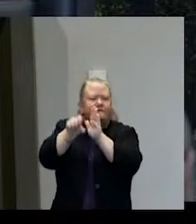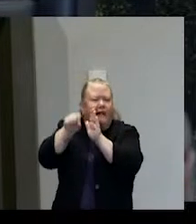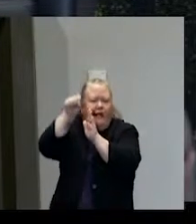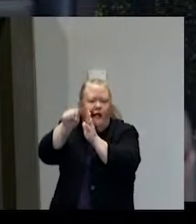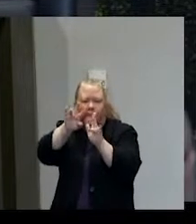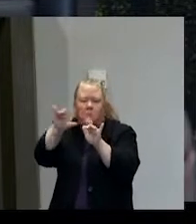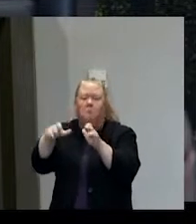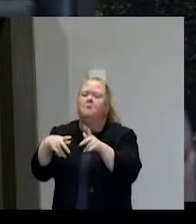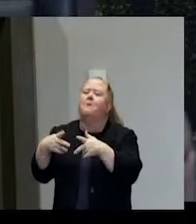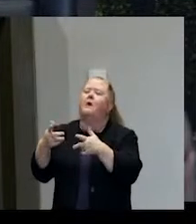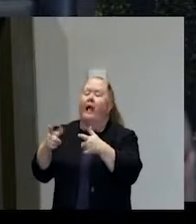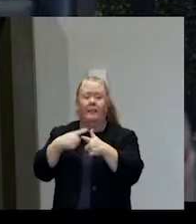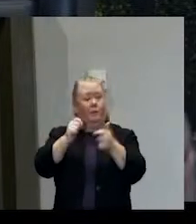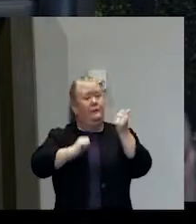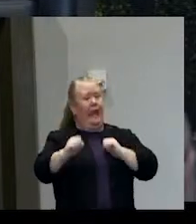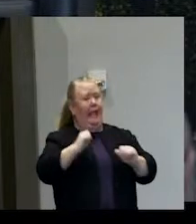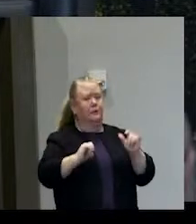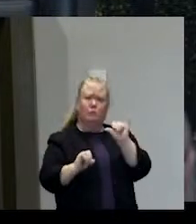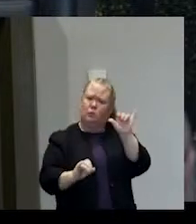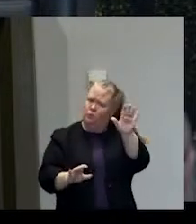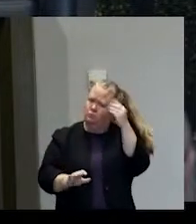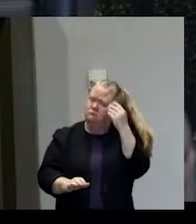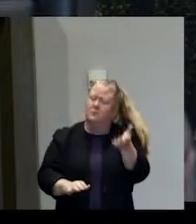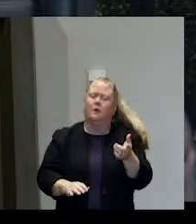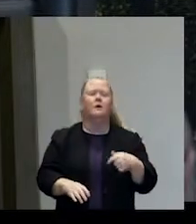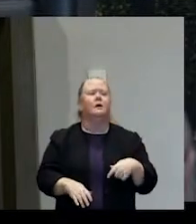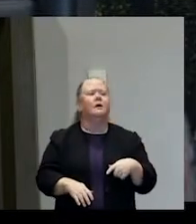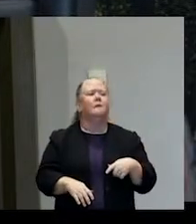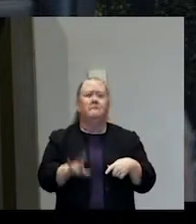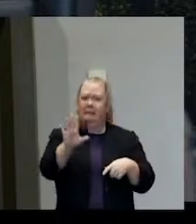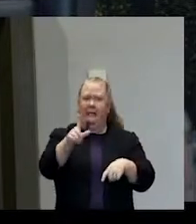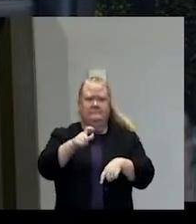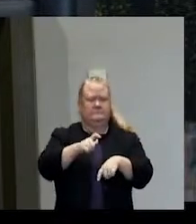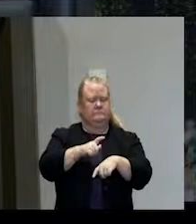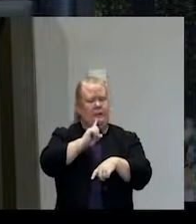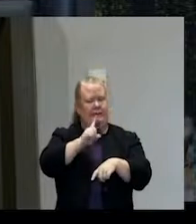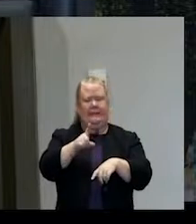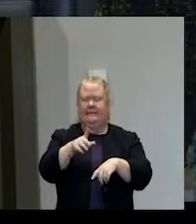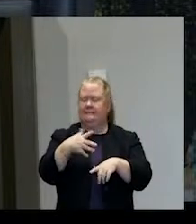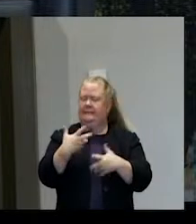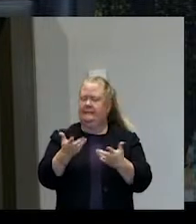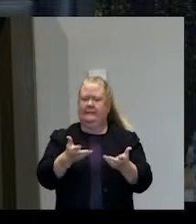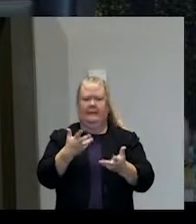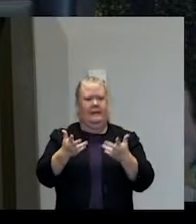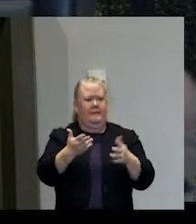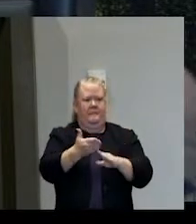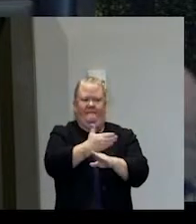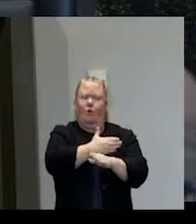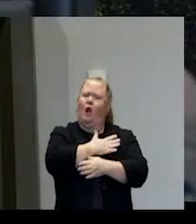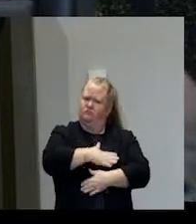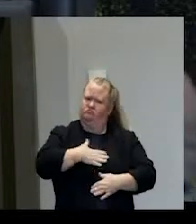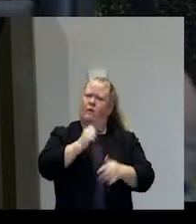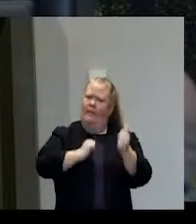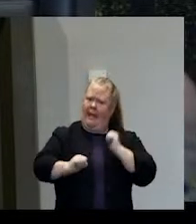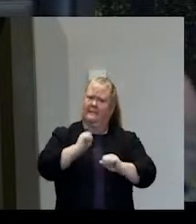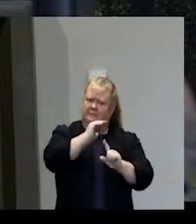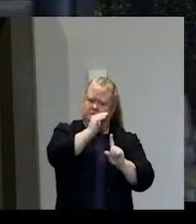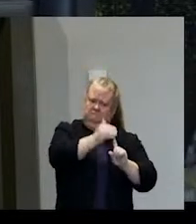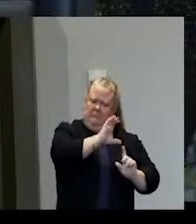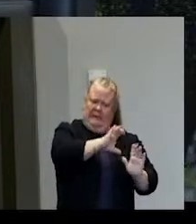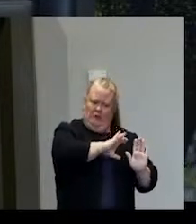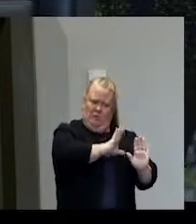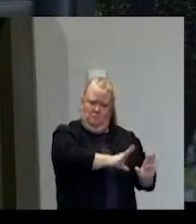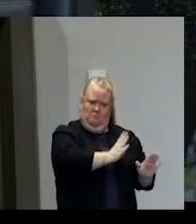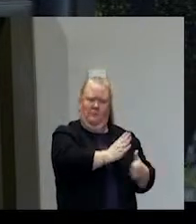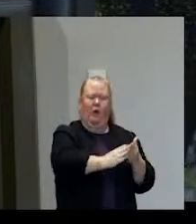and then we would act in them too. But at that point, like I said before, like I really always enjoyed the acting aspect of it, but I was